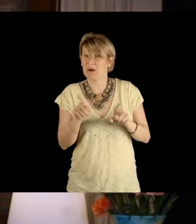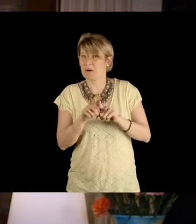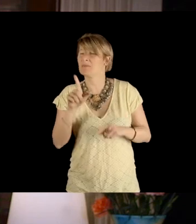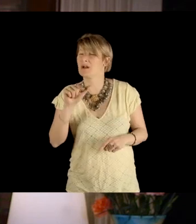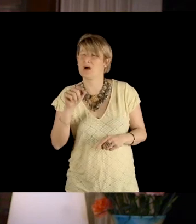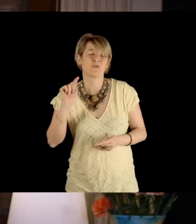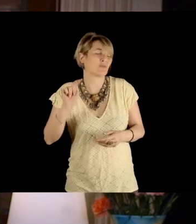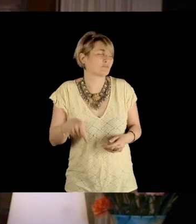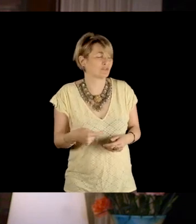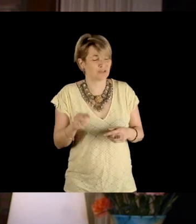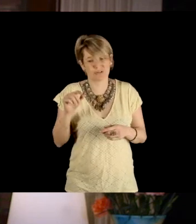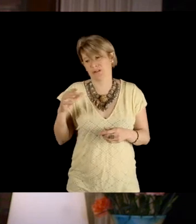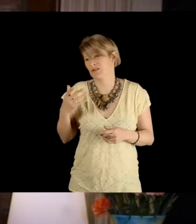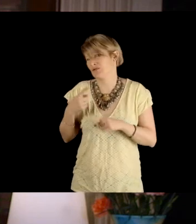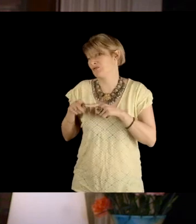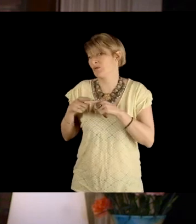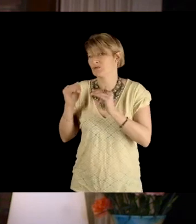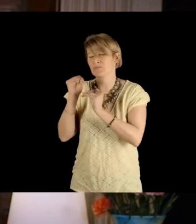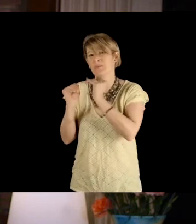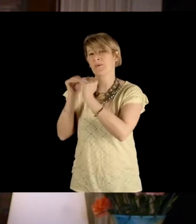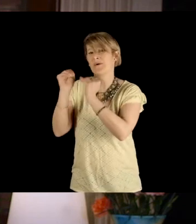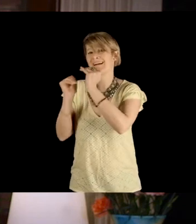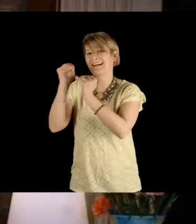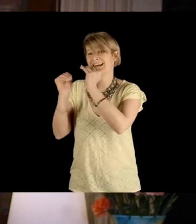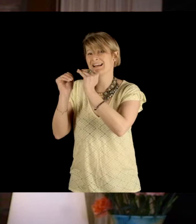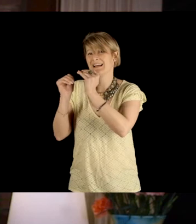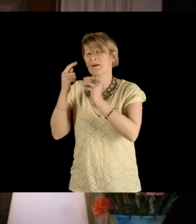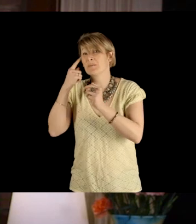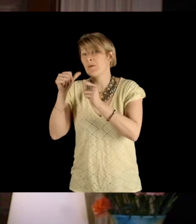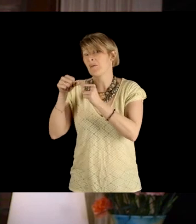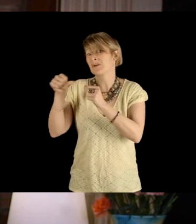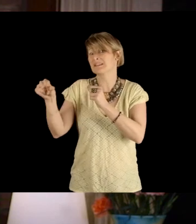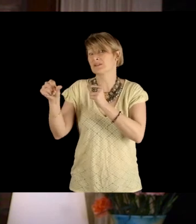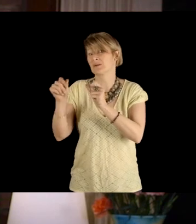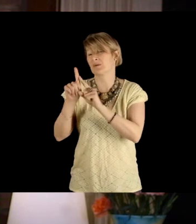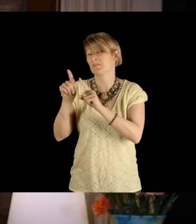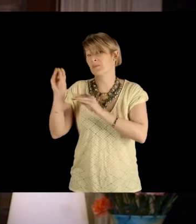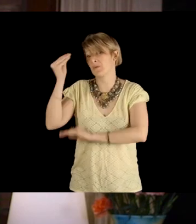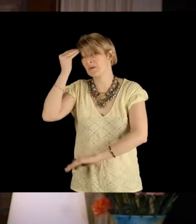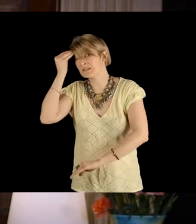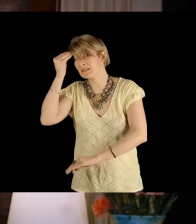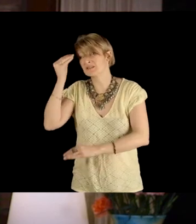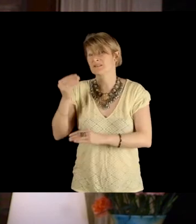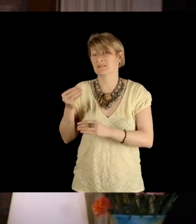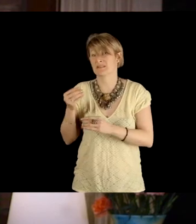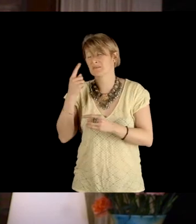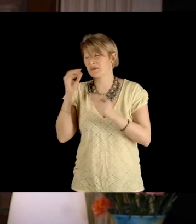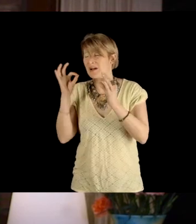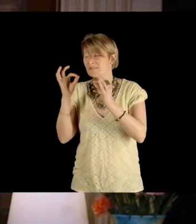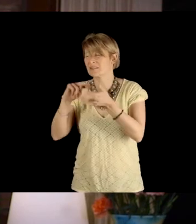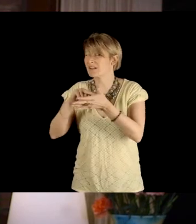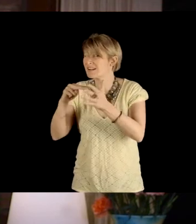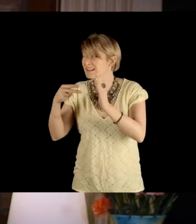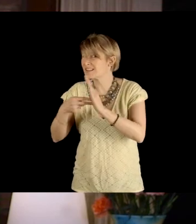techniques, in tracking and in validating the results of yourself is what heartfulness meditation